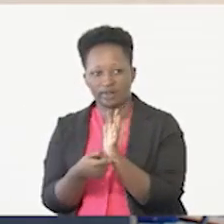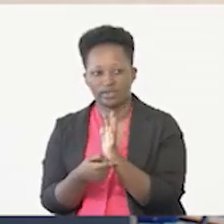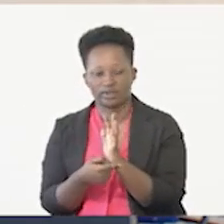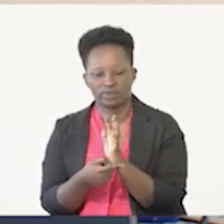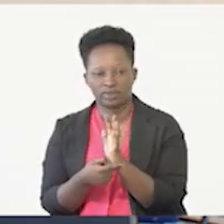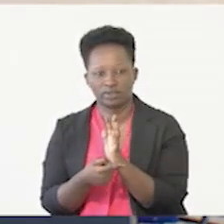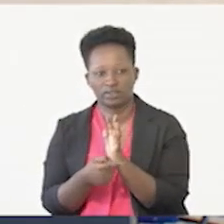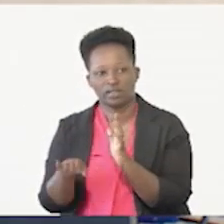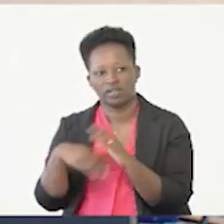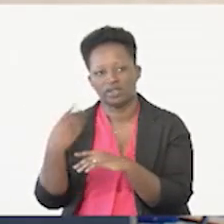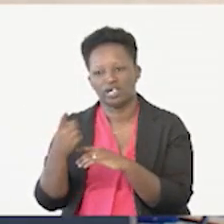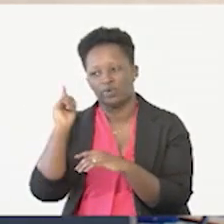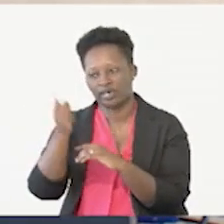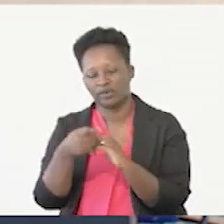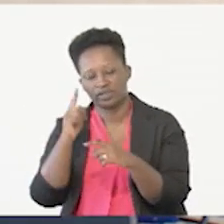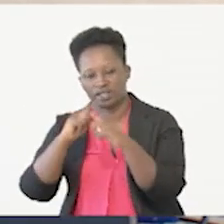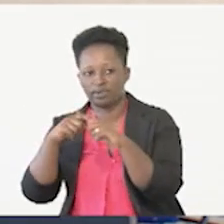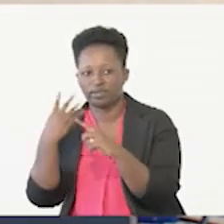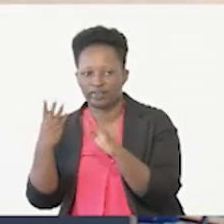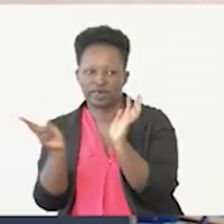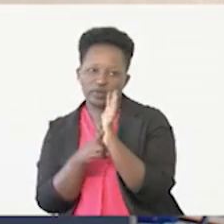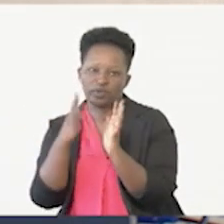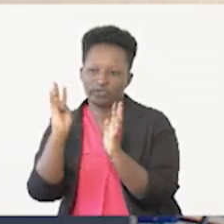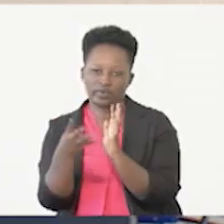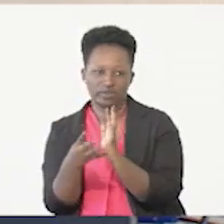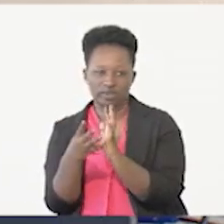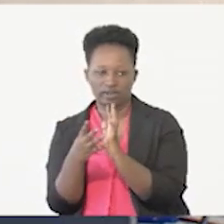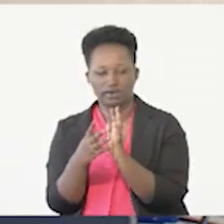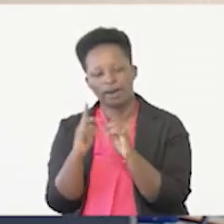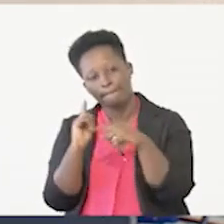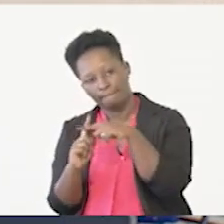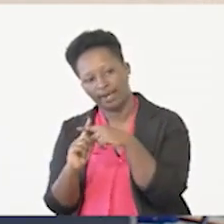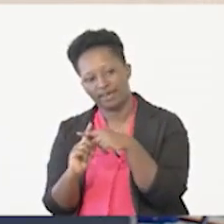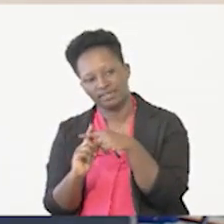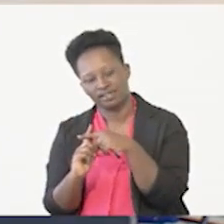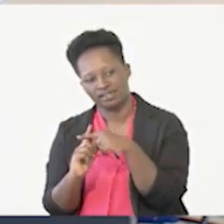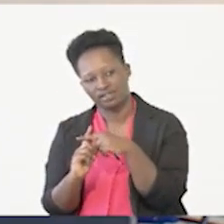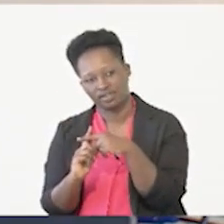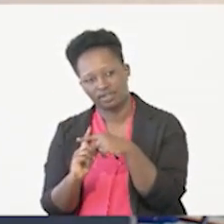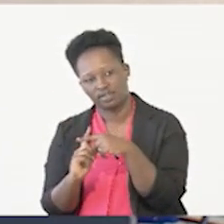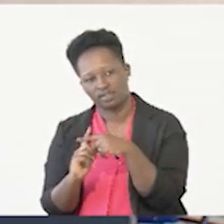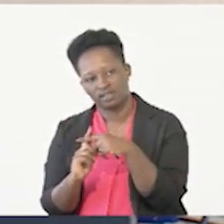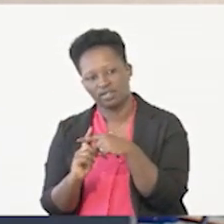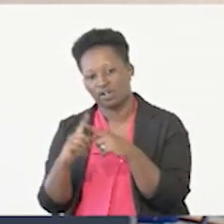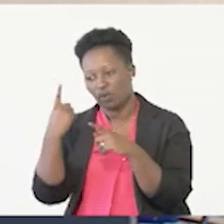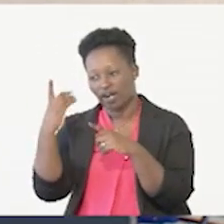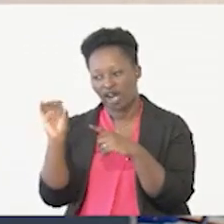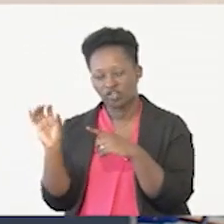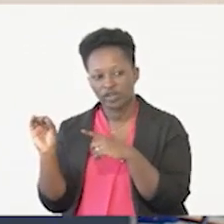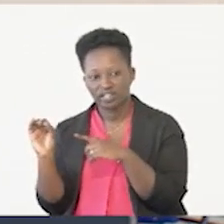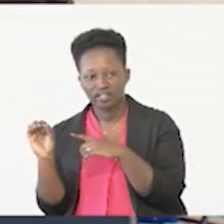Then 1,000 times 4, you get 4,000. Plus 10 squared, that is